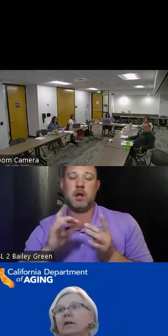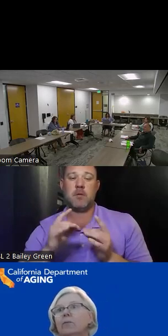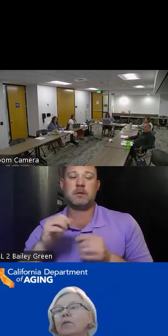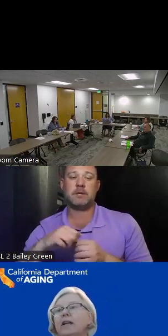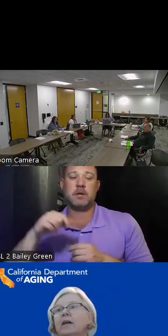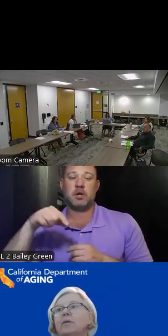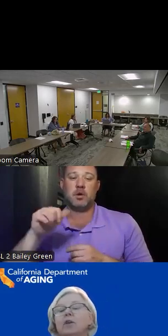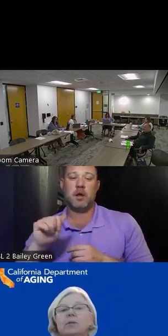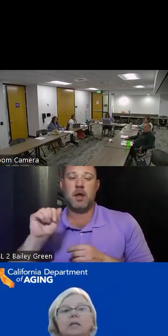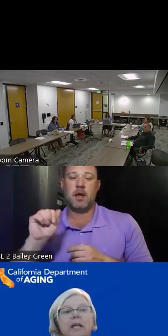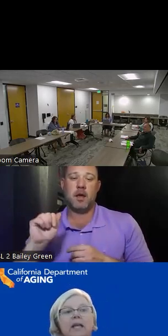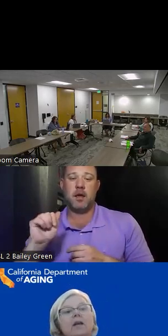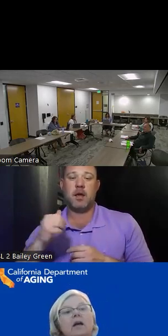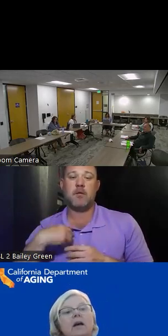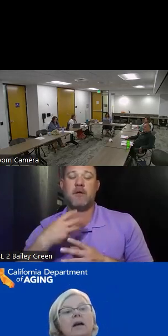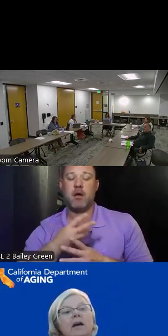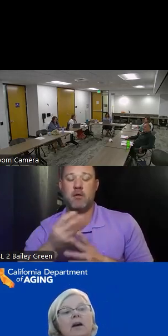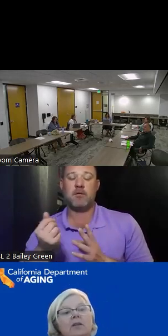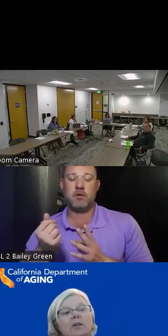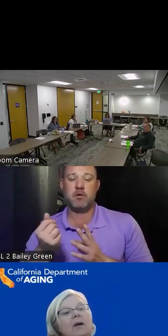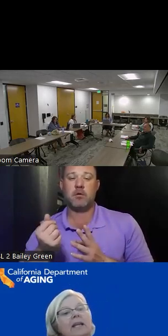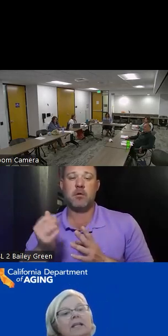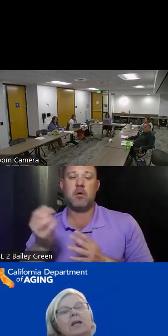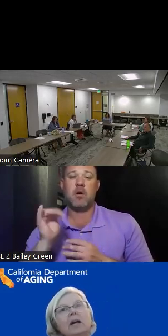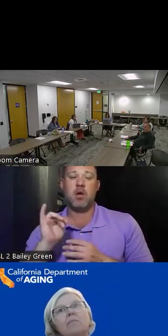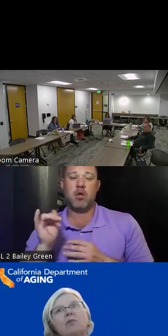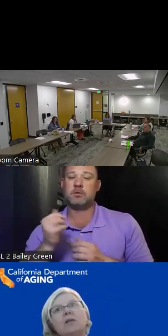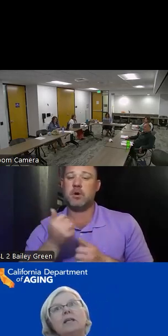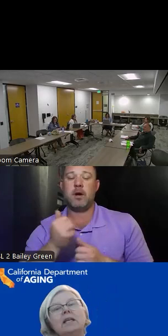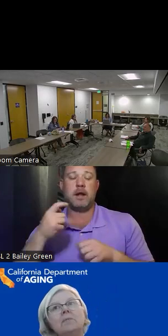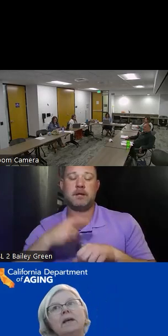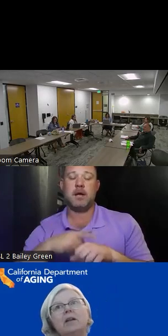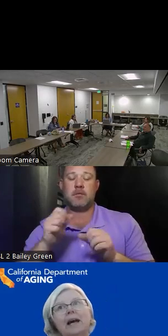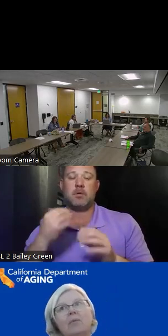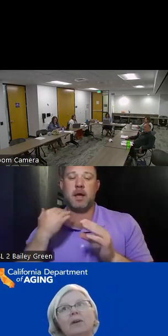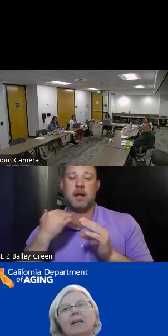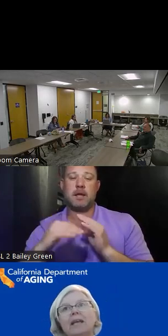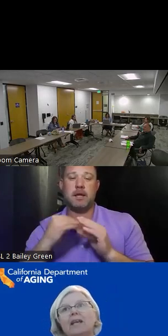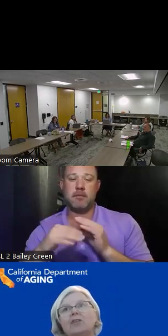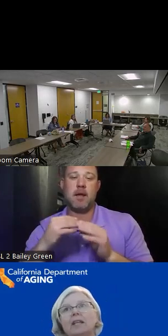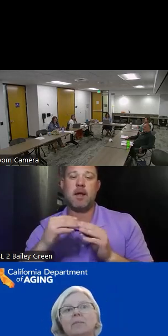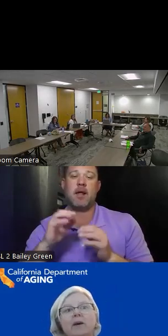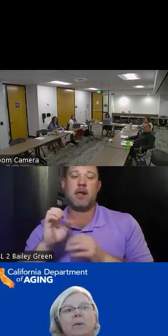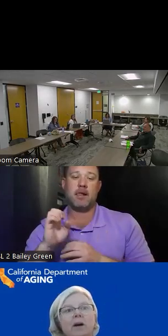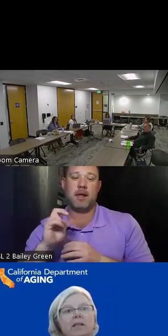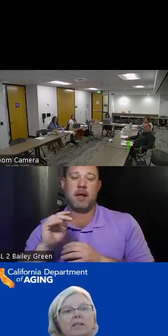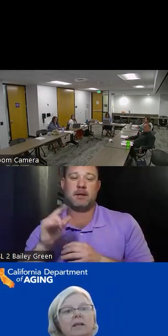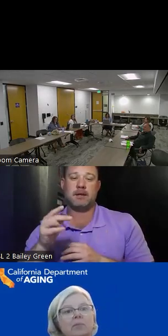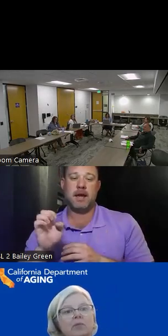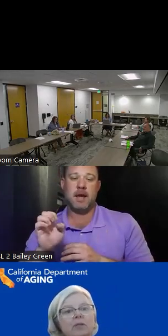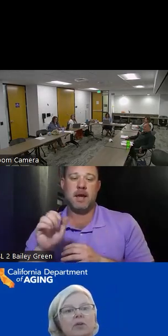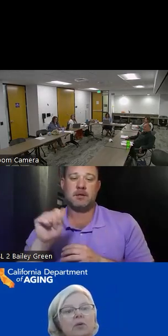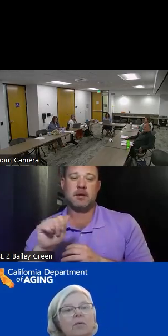Q&A. We've had a couple of those today. Also, at any time, you can email our Engage email